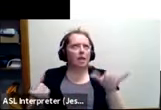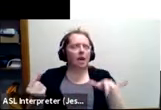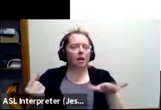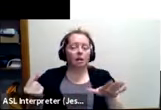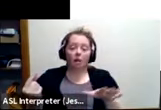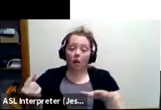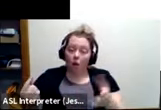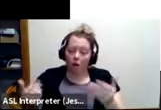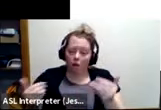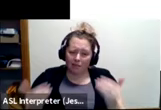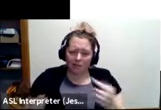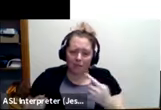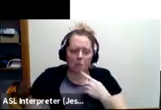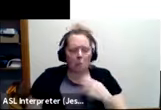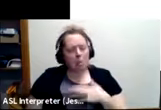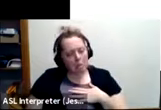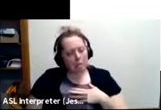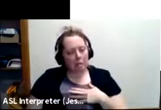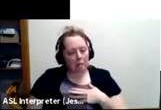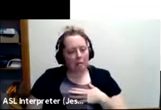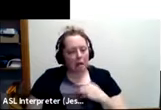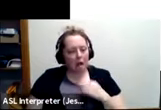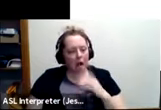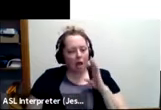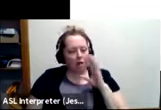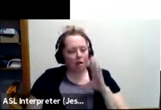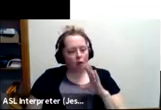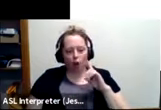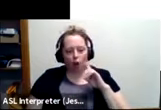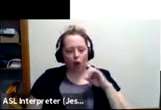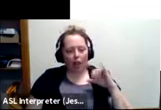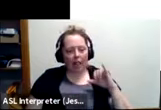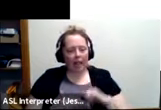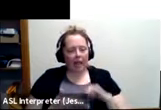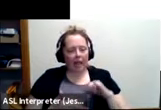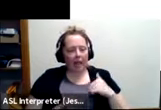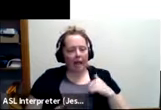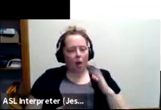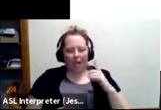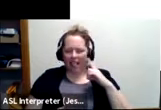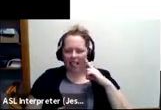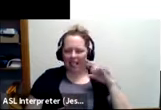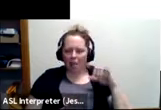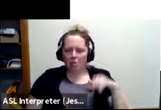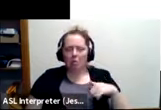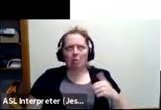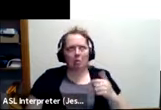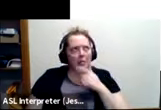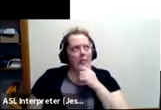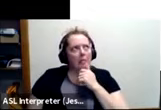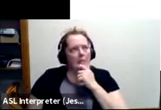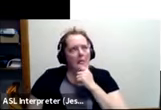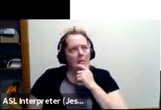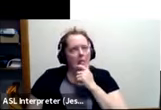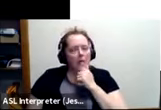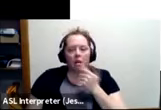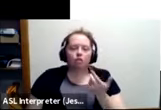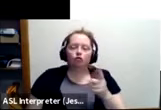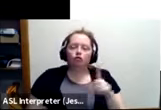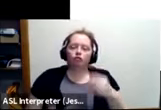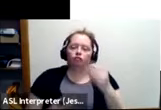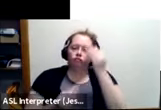of that way. I've never heard of that. I'm gonna have to think about that. And just treat it as some new piece of information that